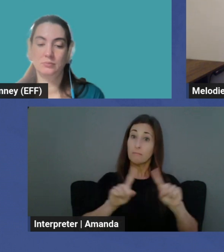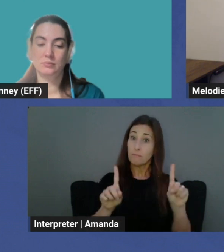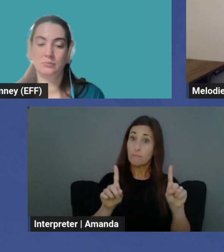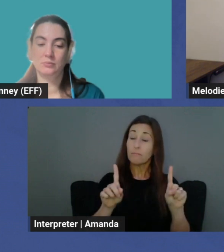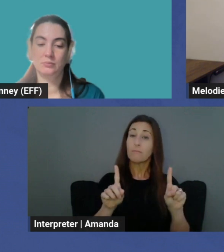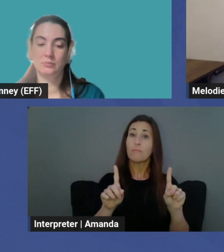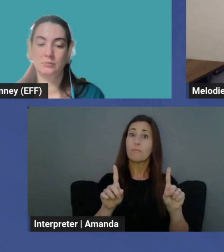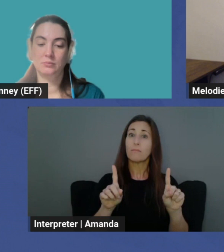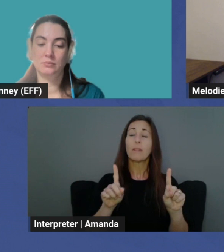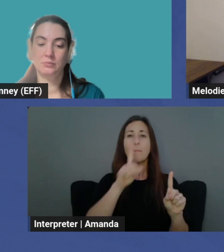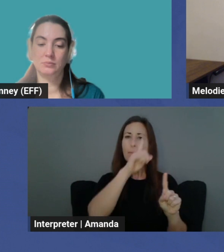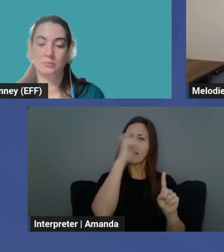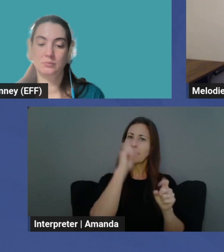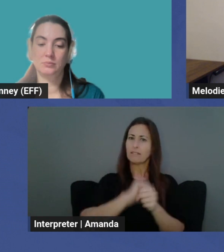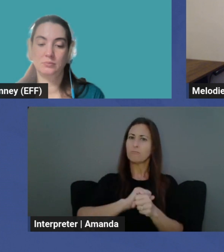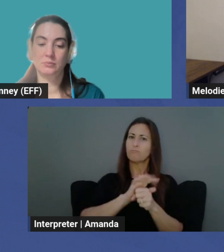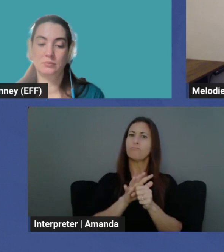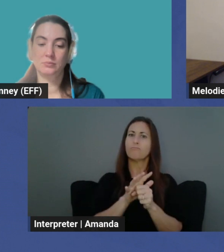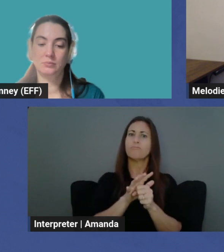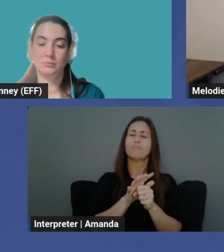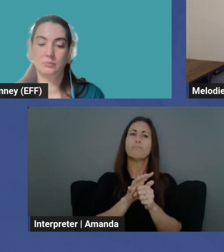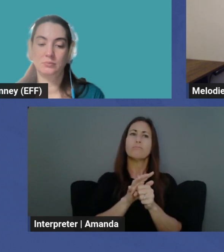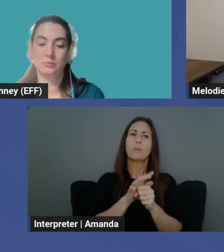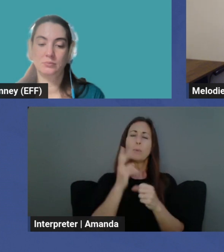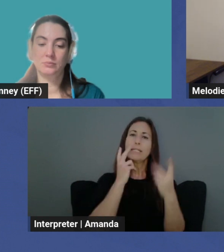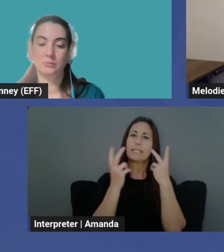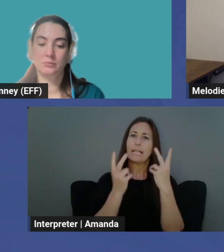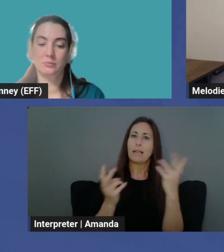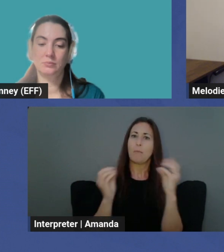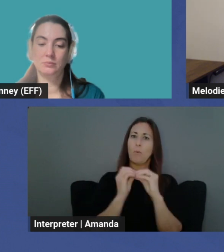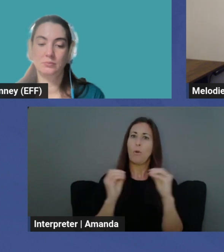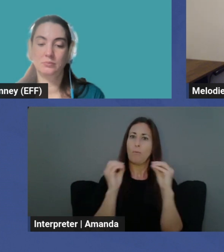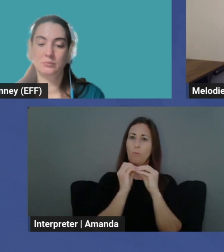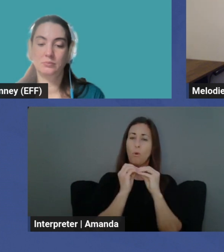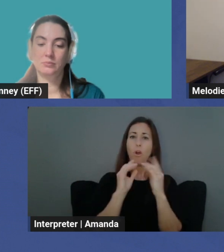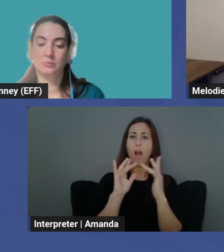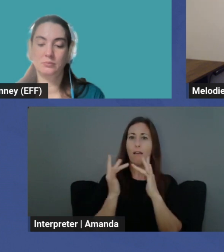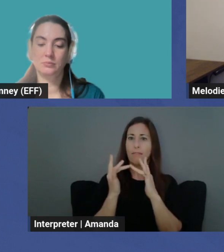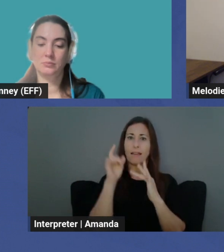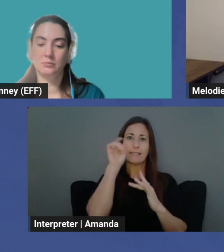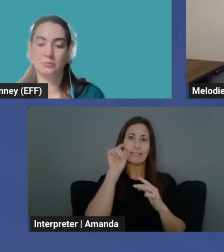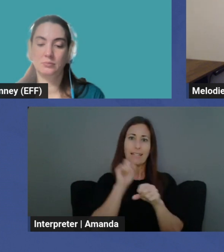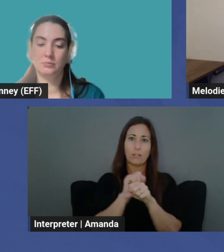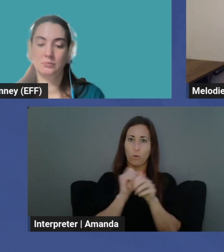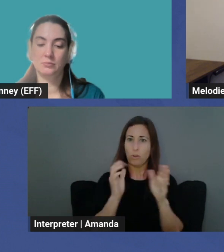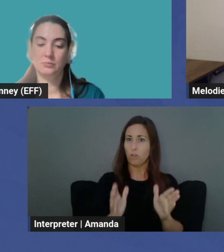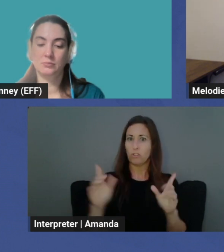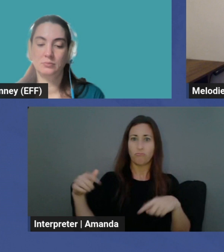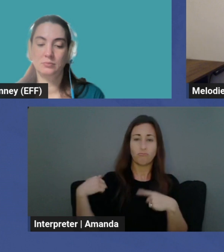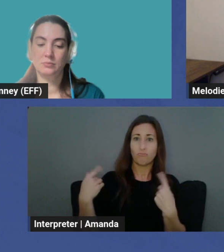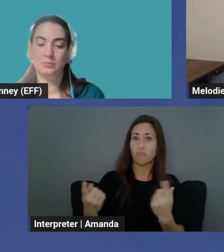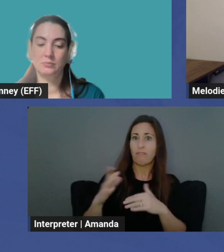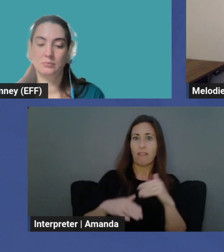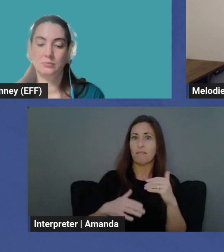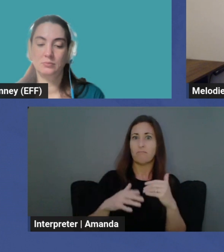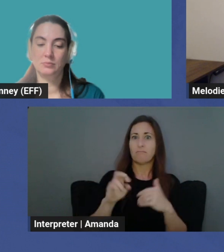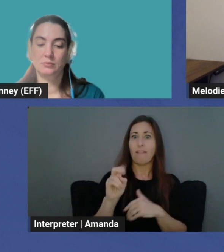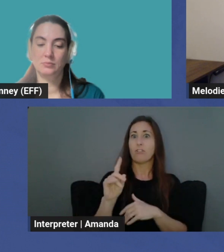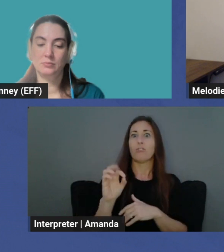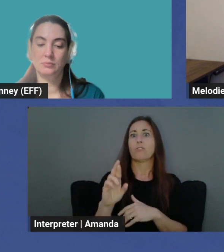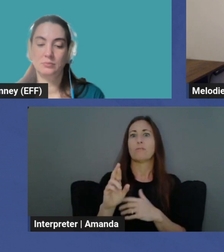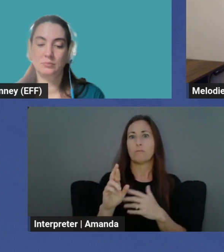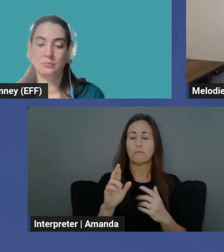seeing, because of the pandemic, more online sex workers than ever. especially with the